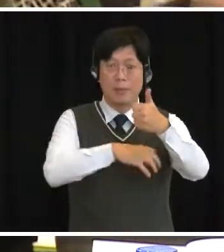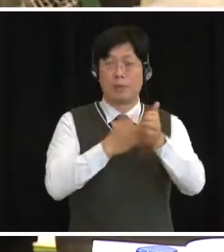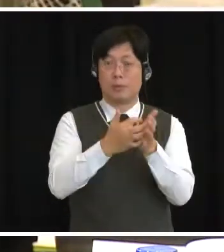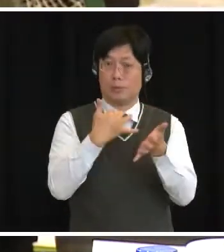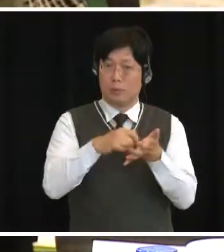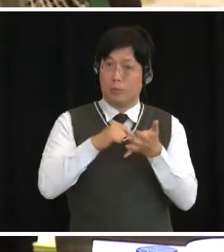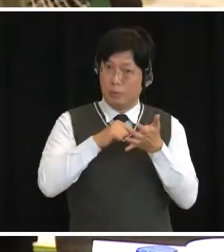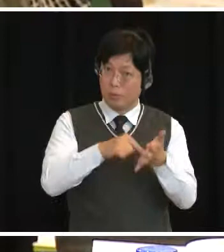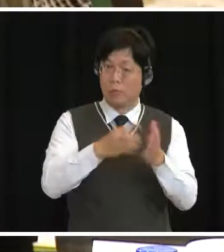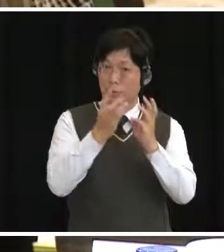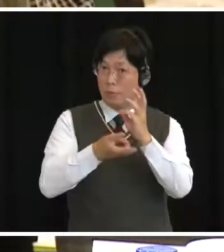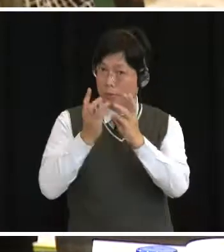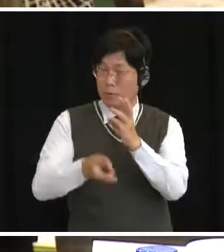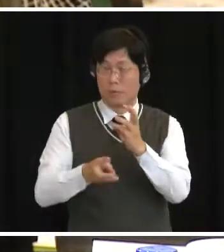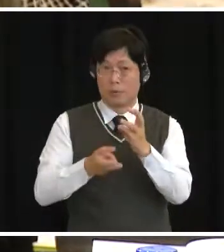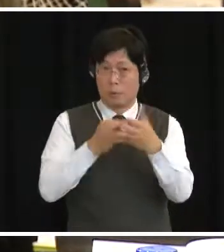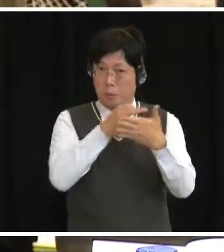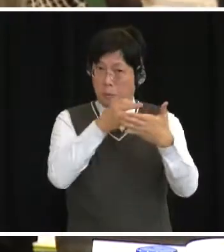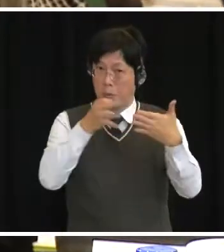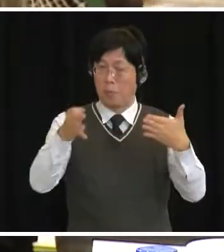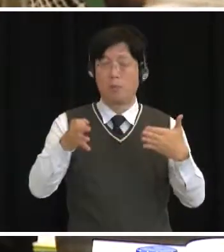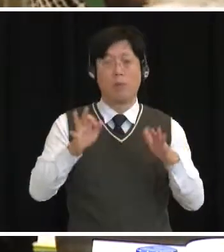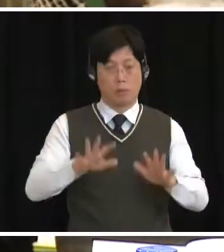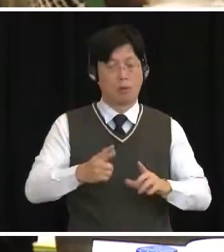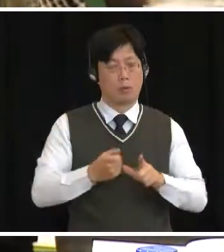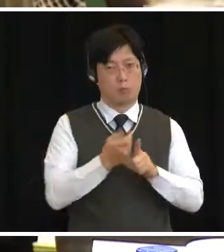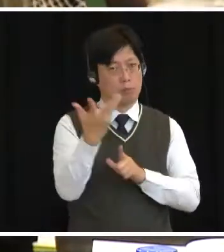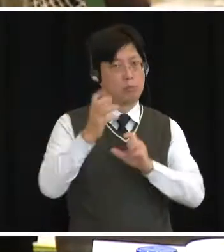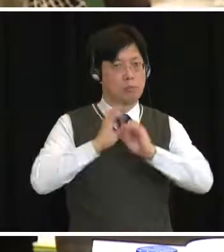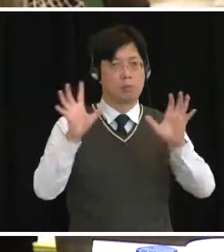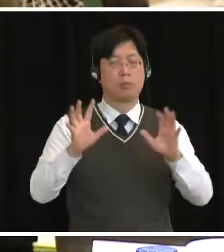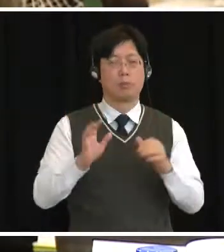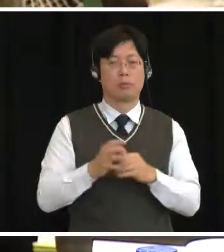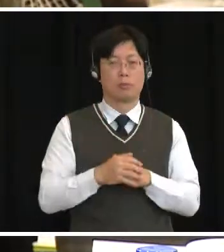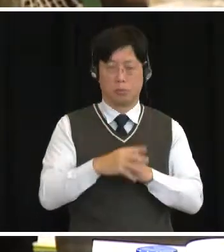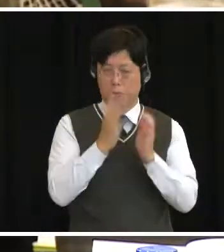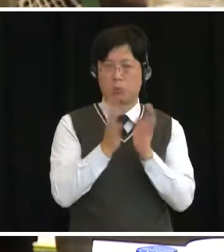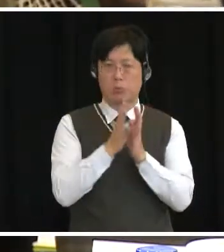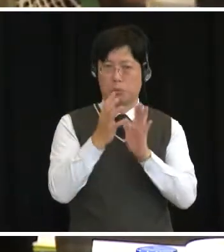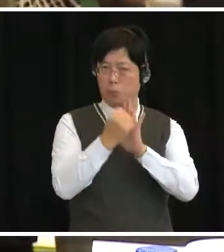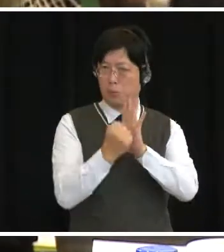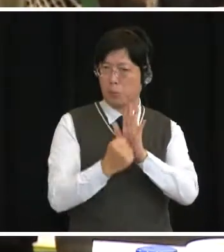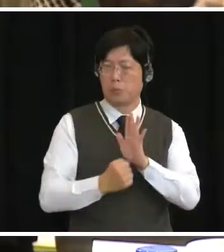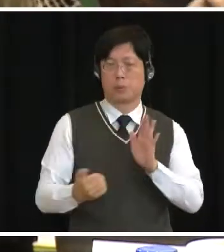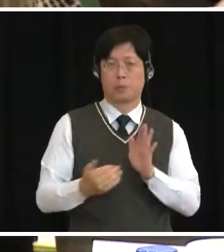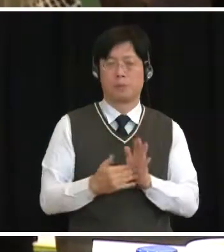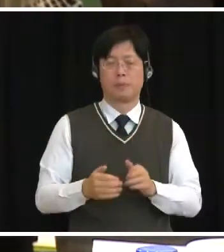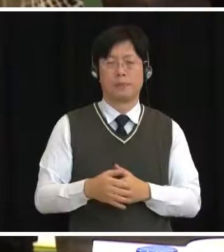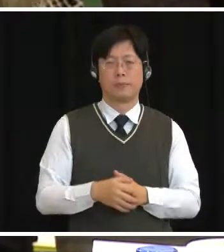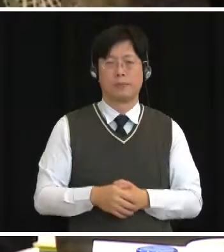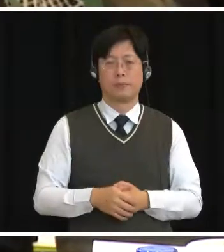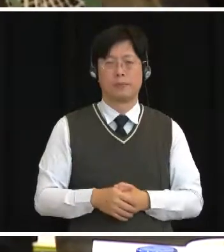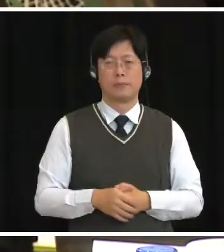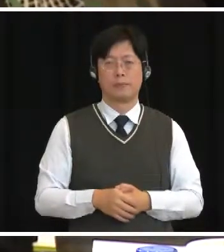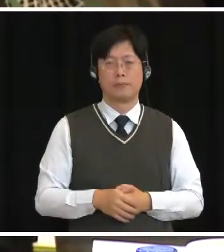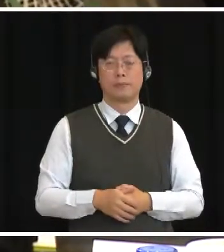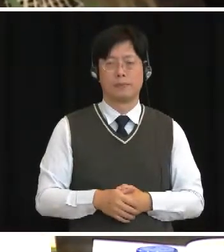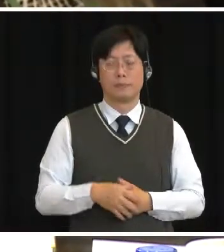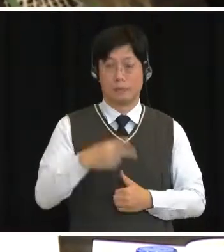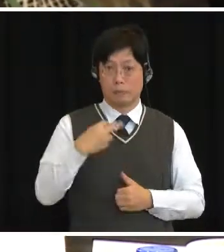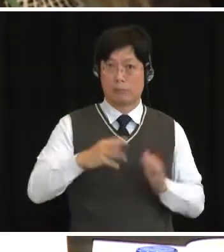people are free to go online and see the details of budget